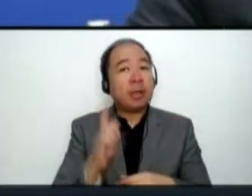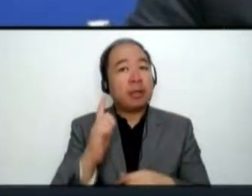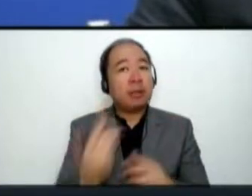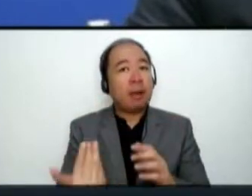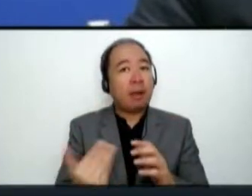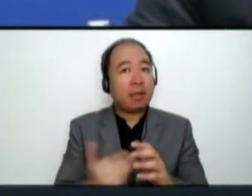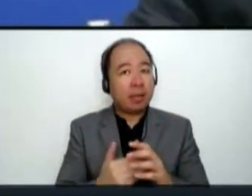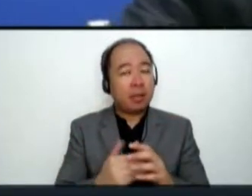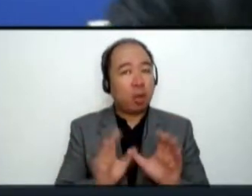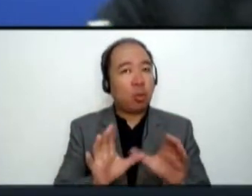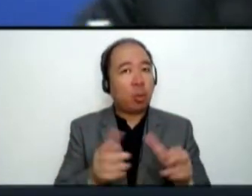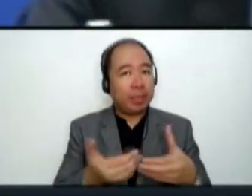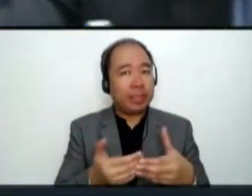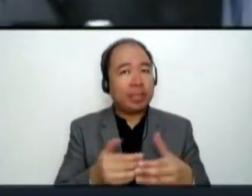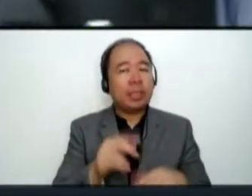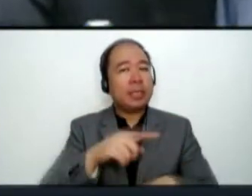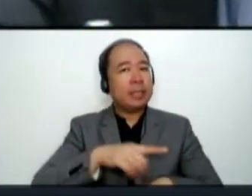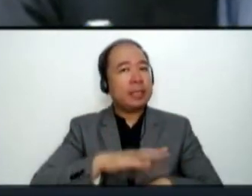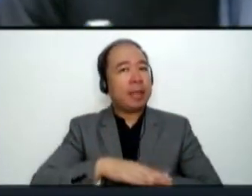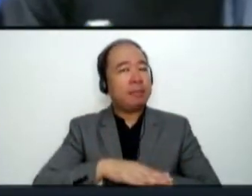2 p.m. in this room.